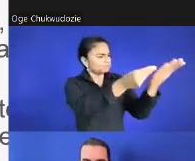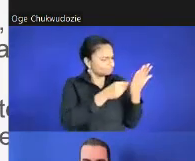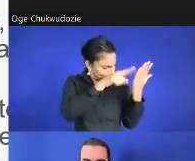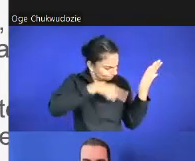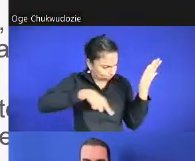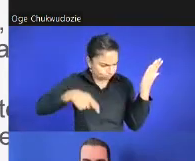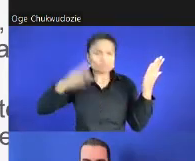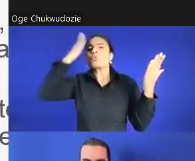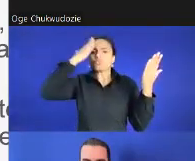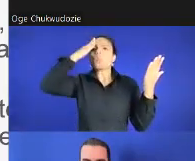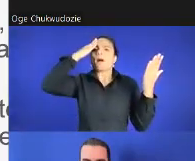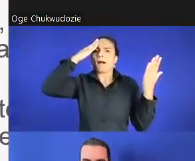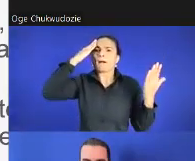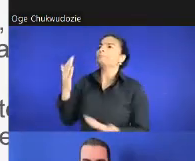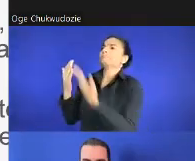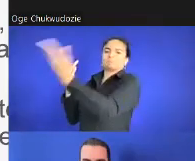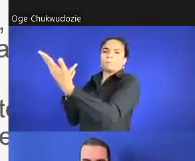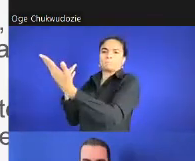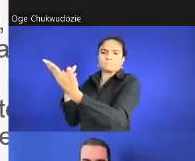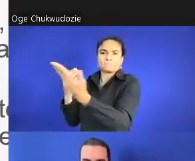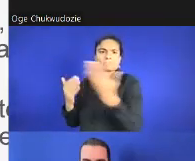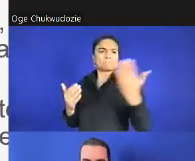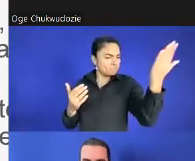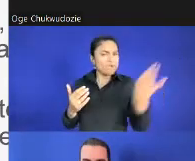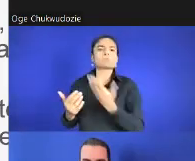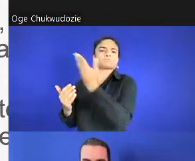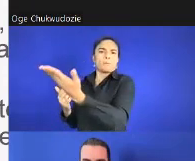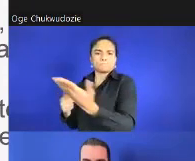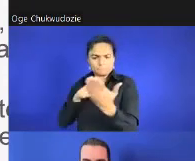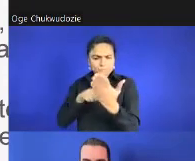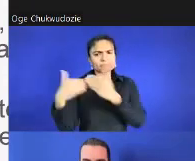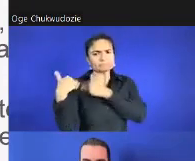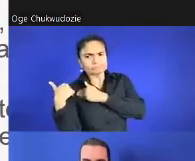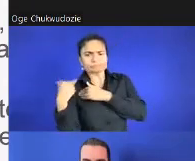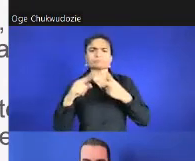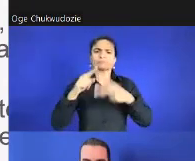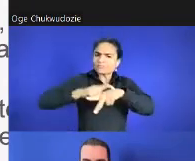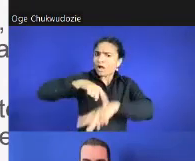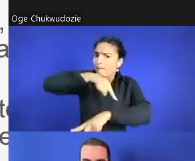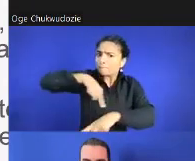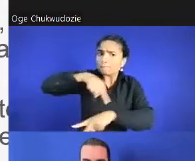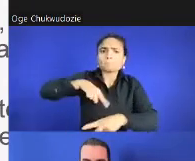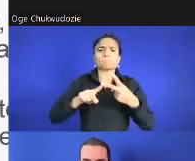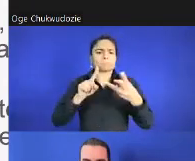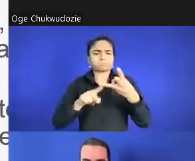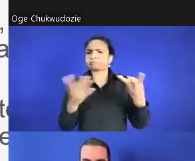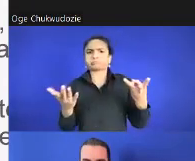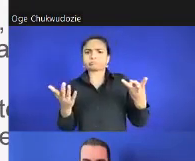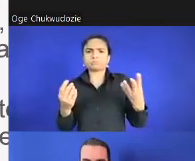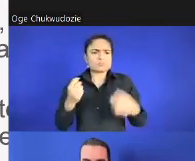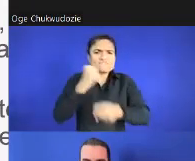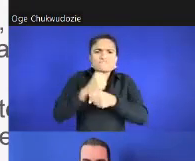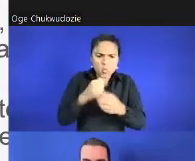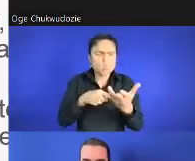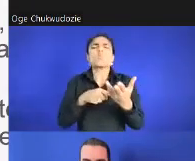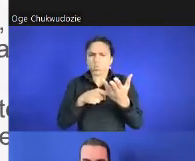who does what, how long will it take, to handle different levels of complaints